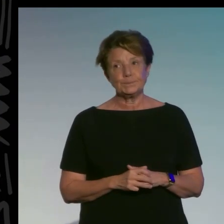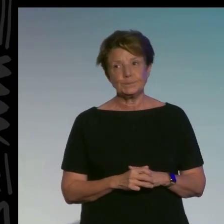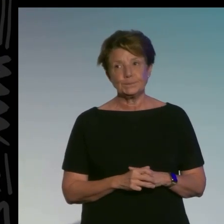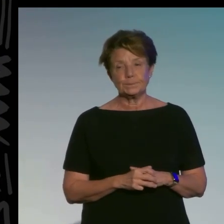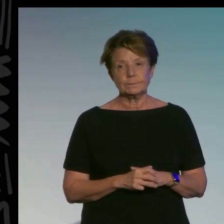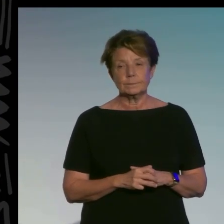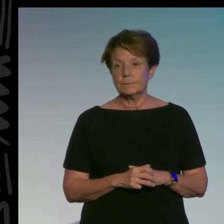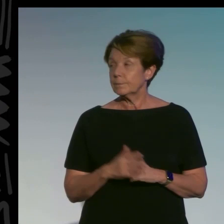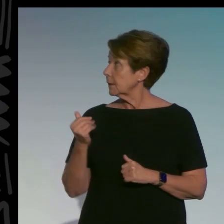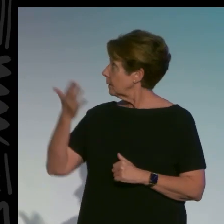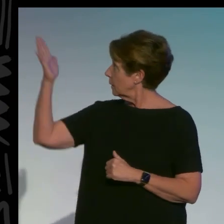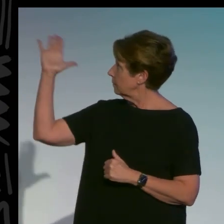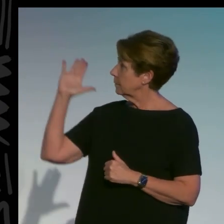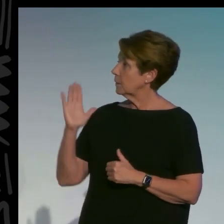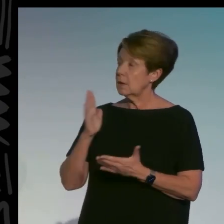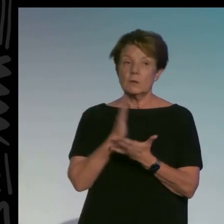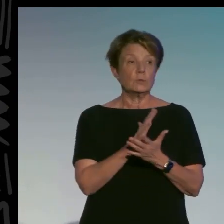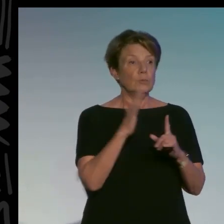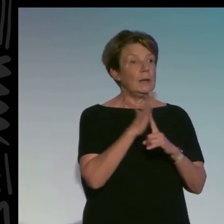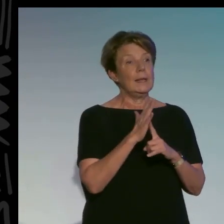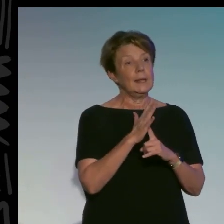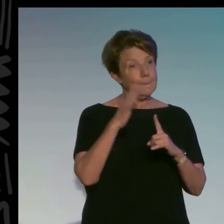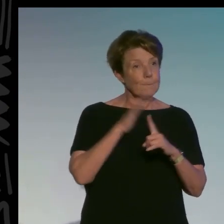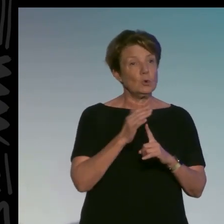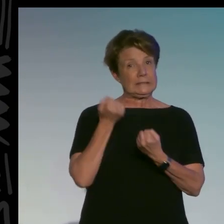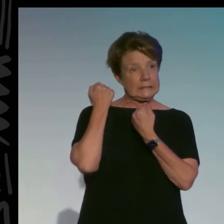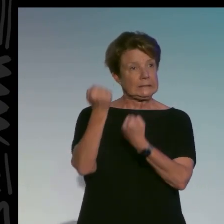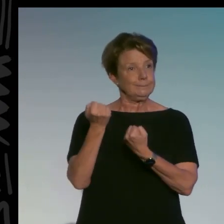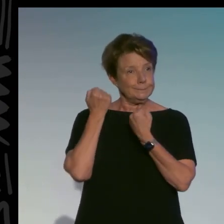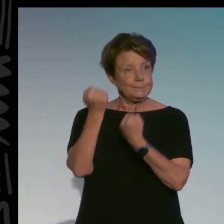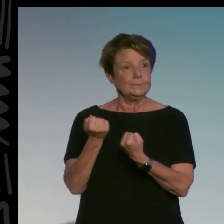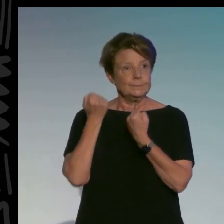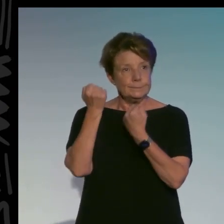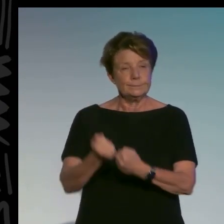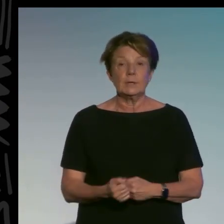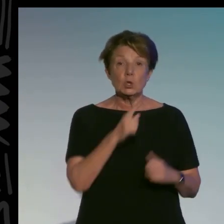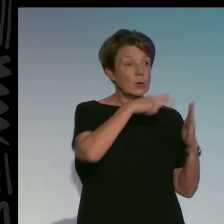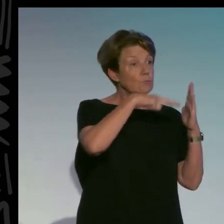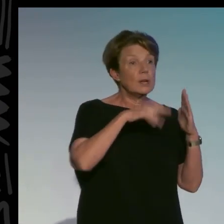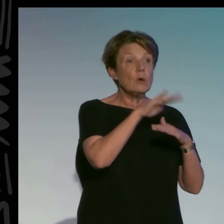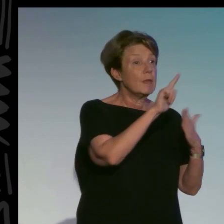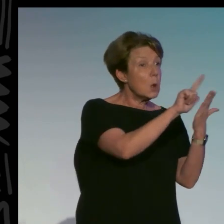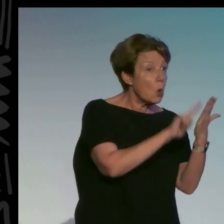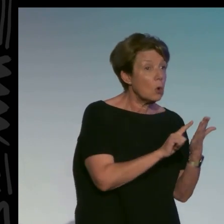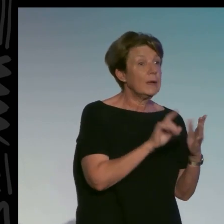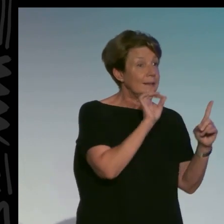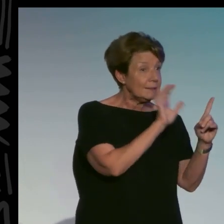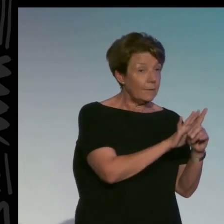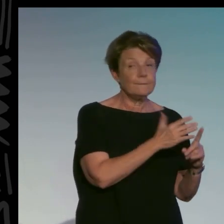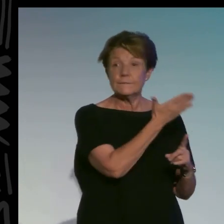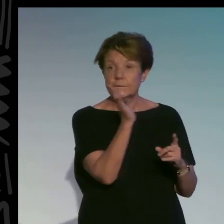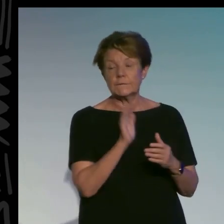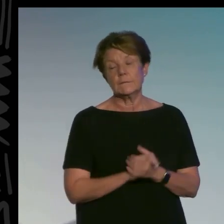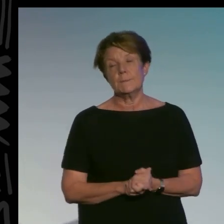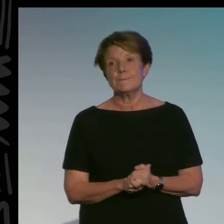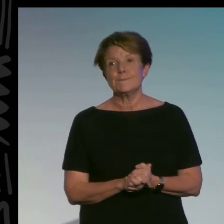a really important fight. You can read about the legislation yourself in terms of what we do. It was really